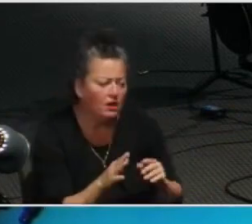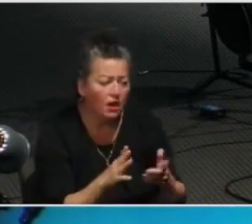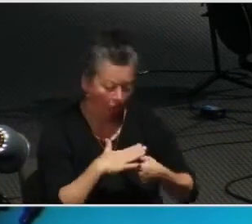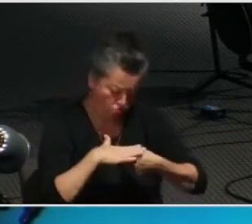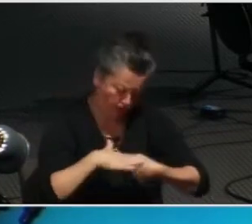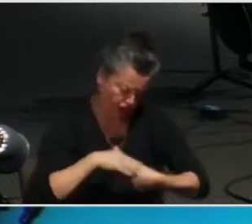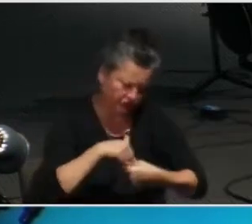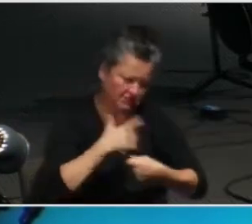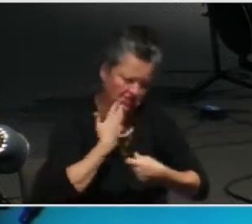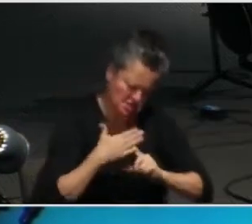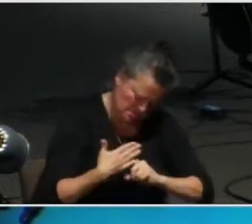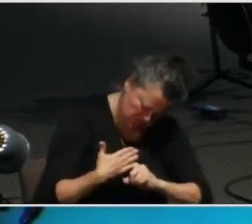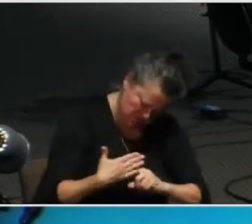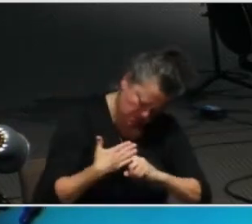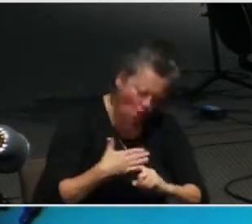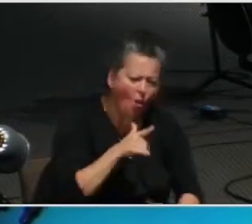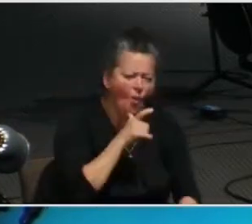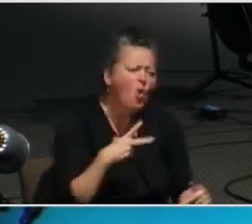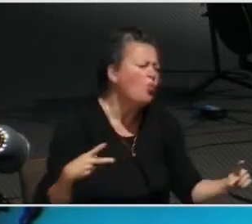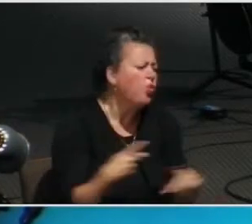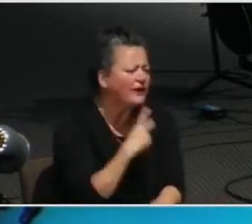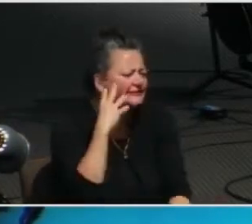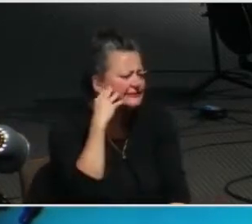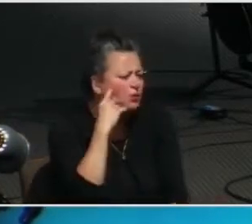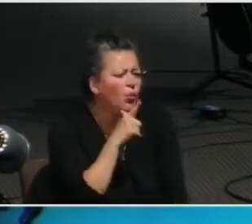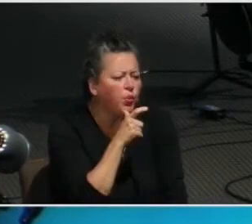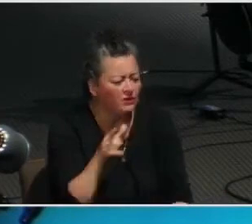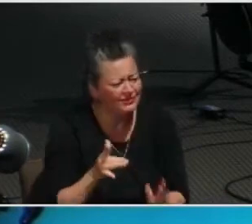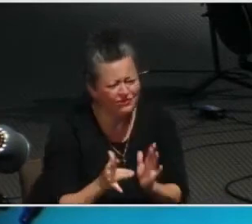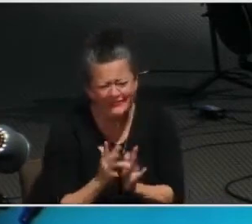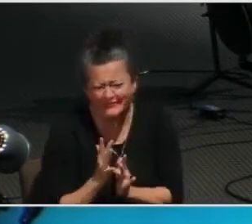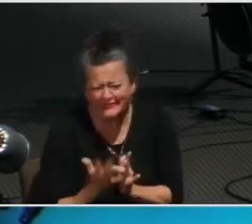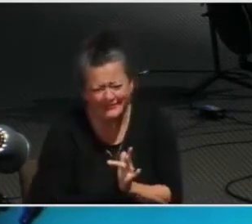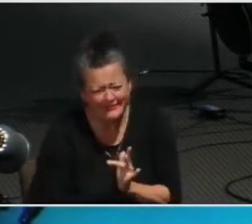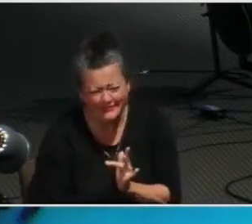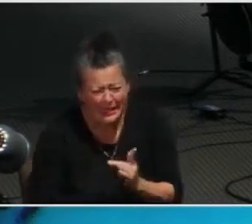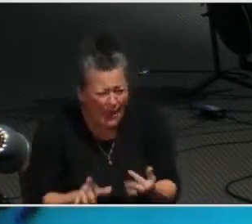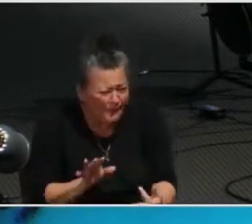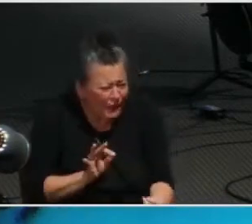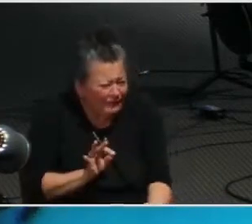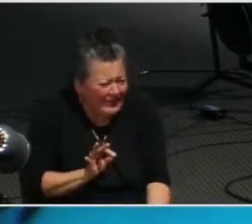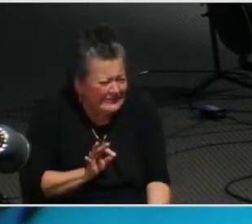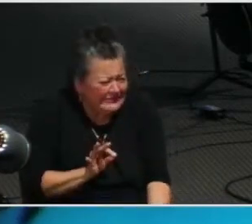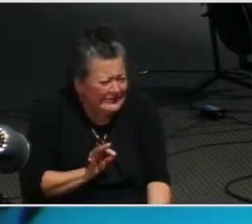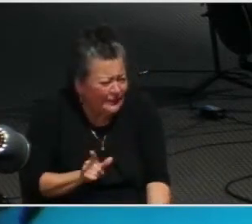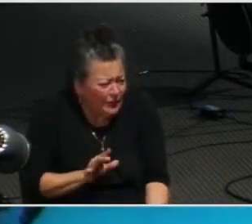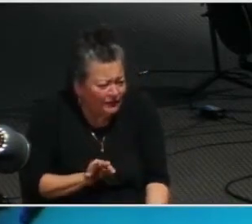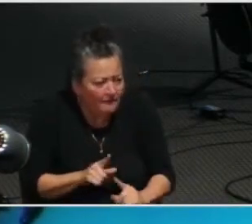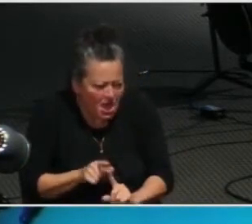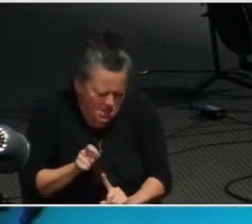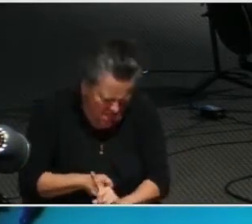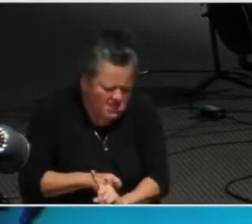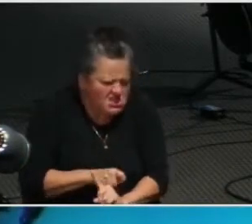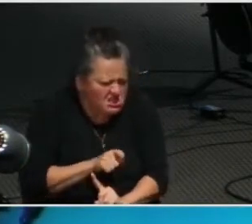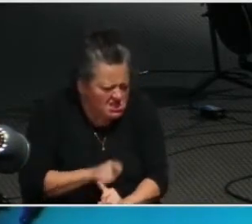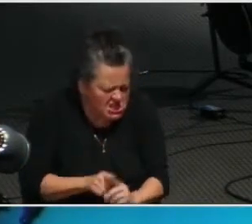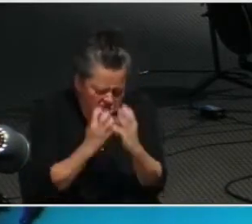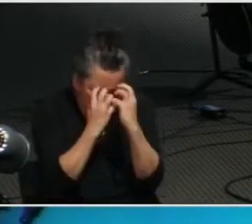all of history, yet through it God saved and continues to save many. So we entrust our